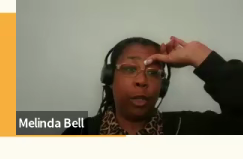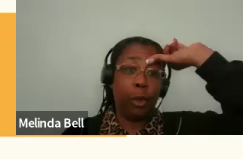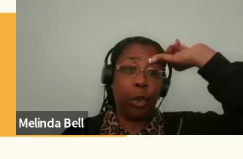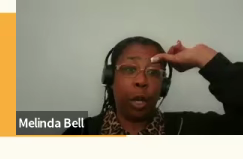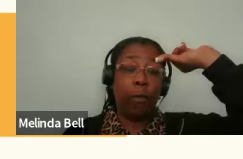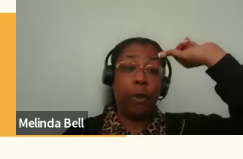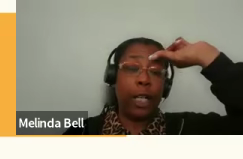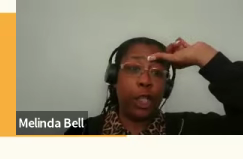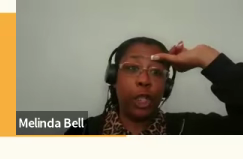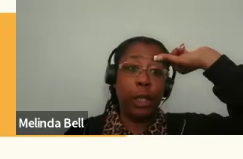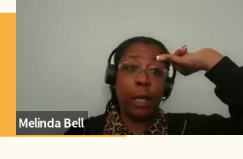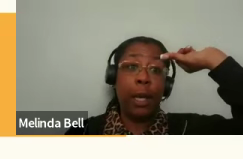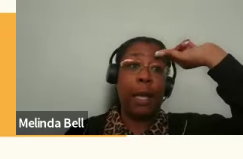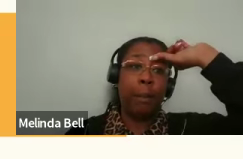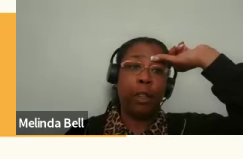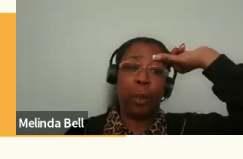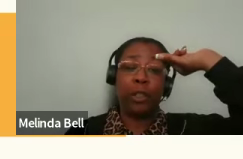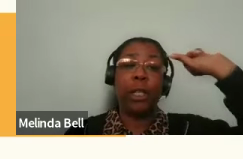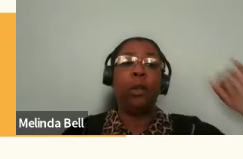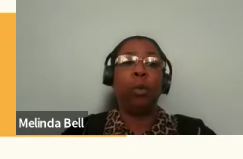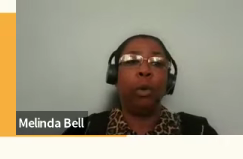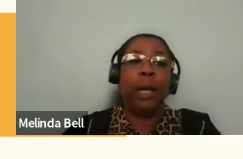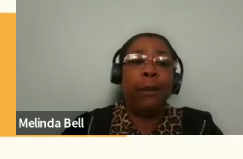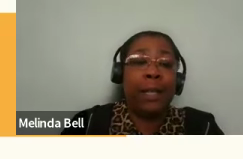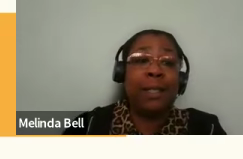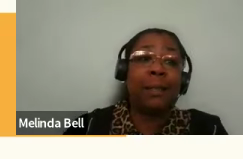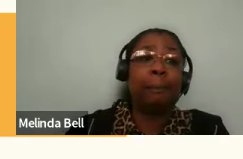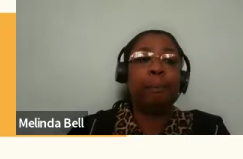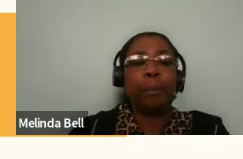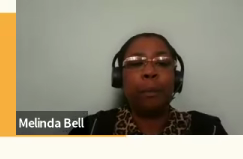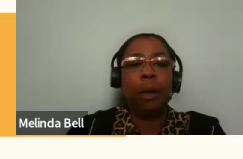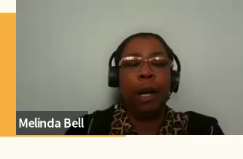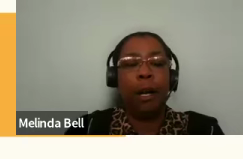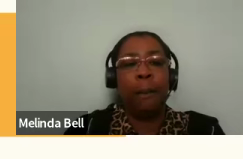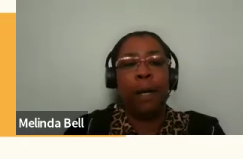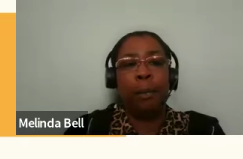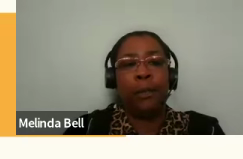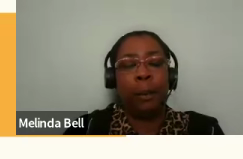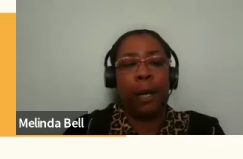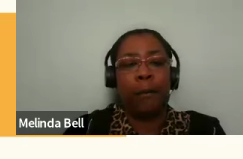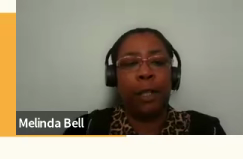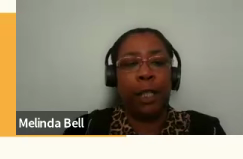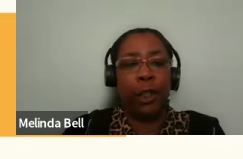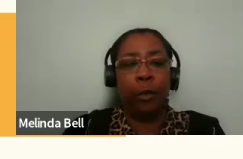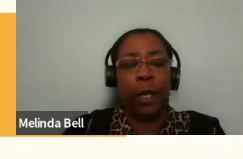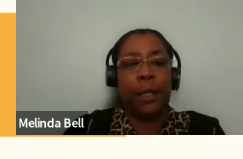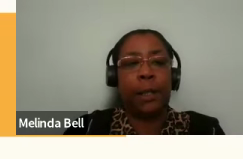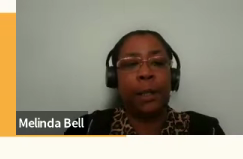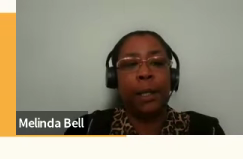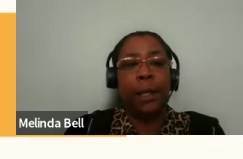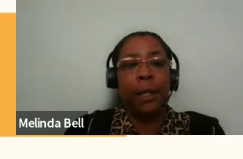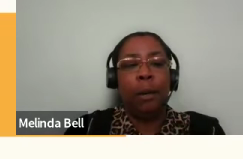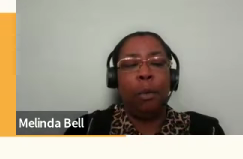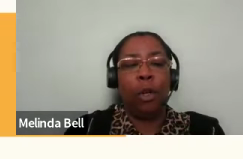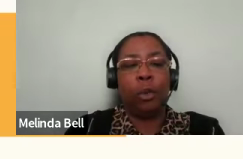were wanting to start fresh and build, especially in the rural areas. I believe some of that funding should have